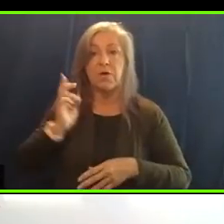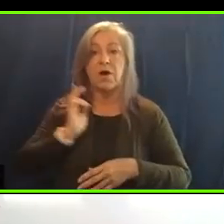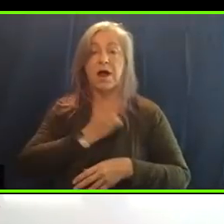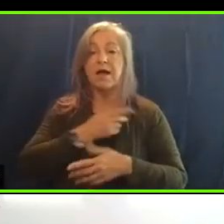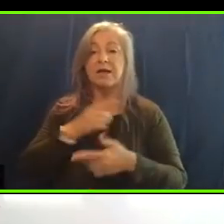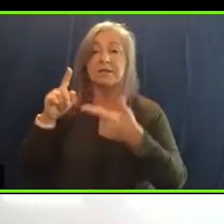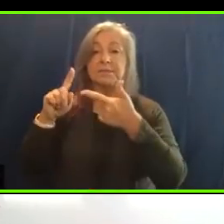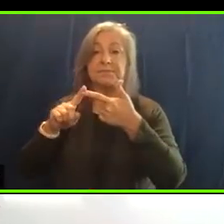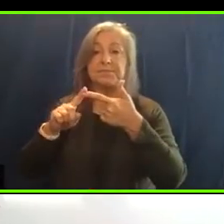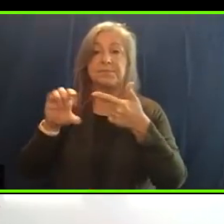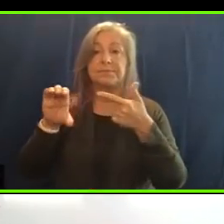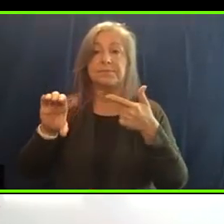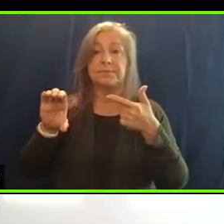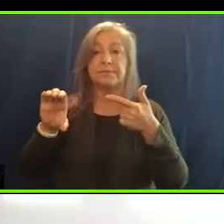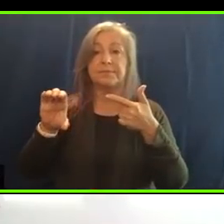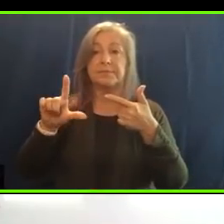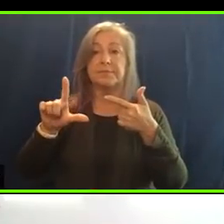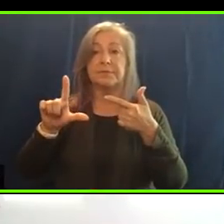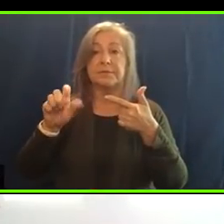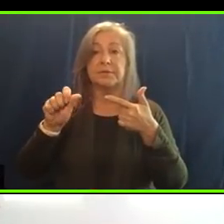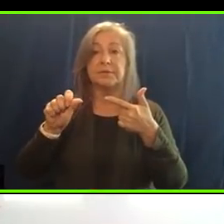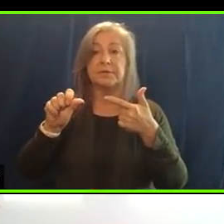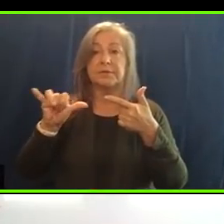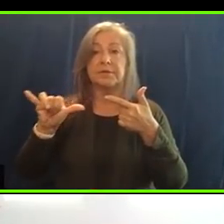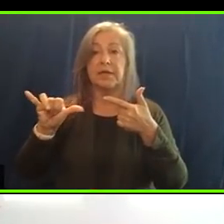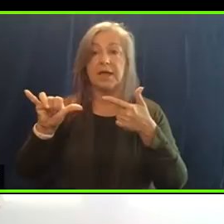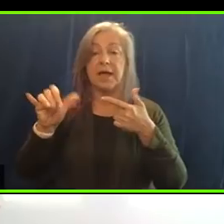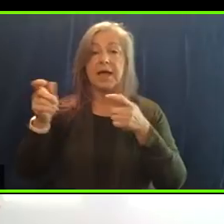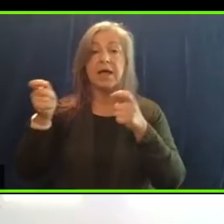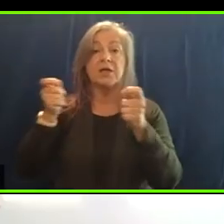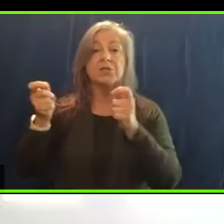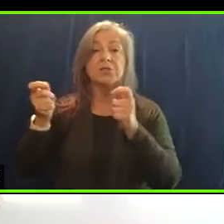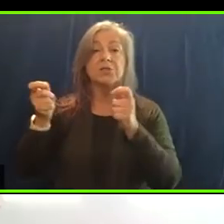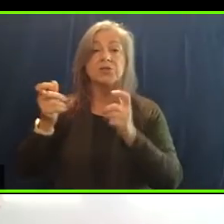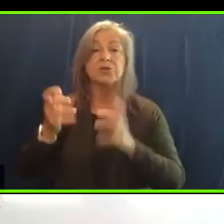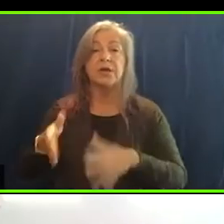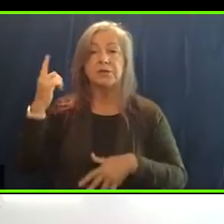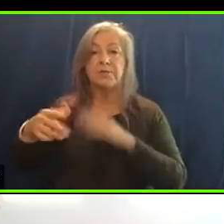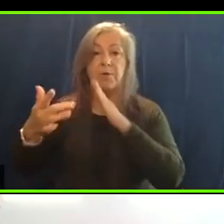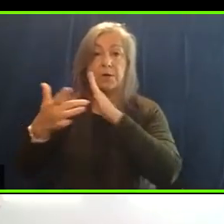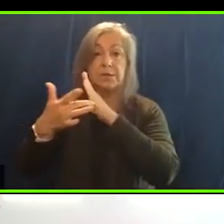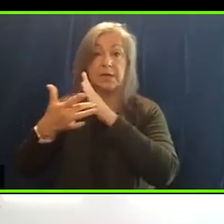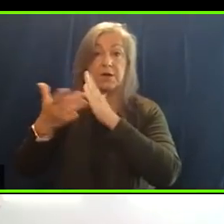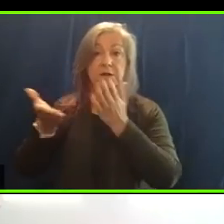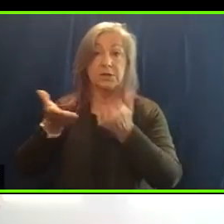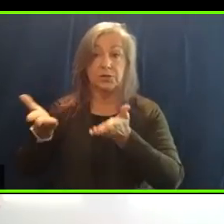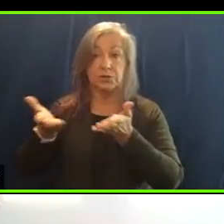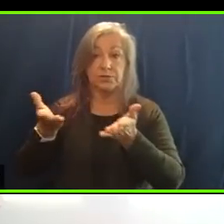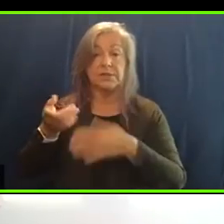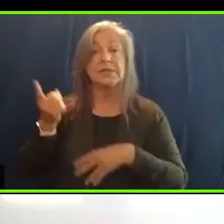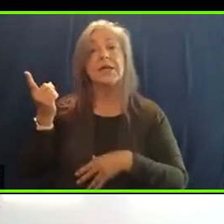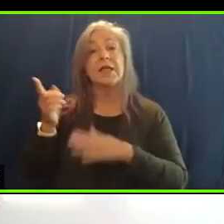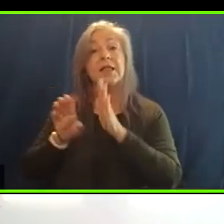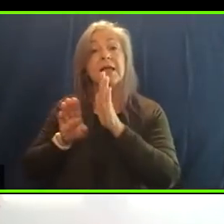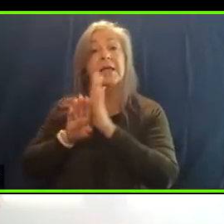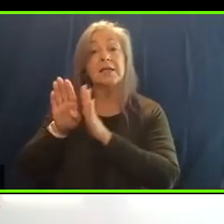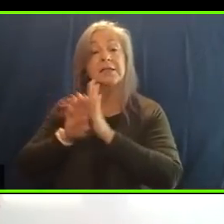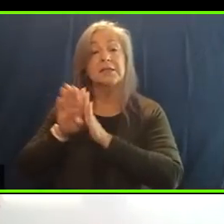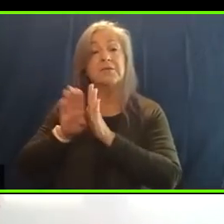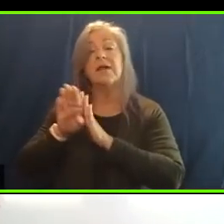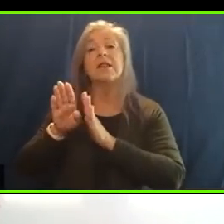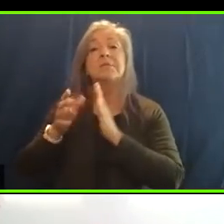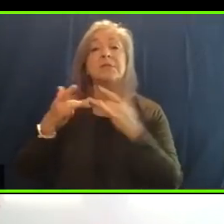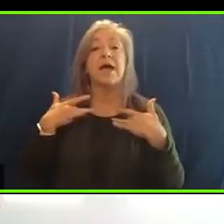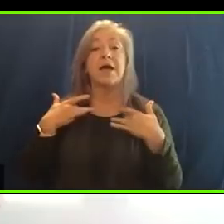his team, Clay is Director of Technology Services. They've developed the Health Check app that we'll be talking to you about